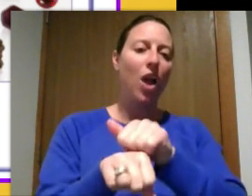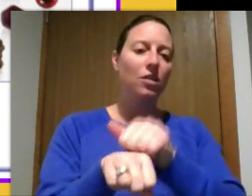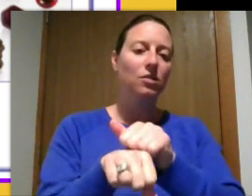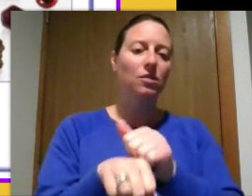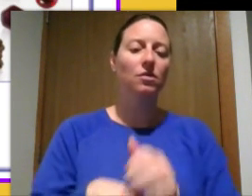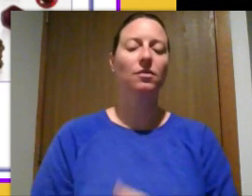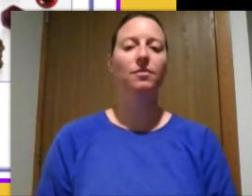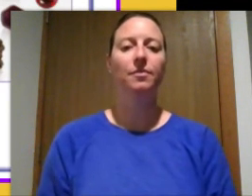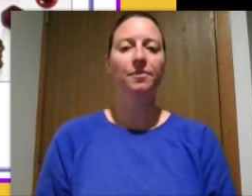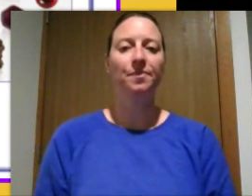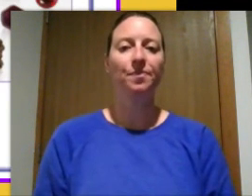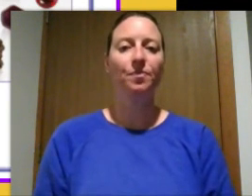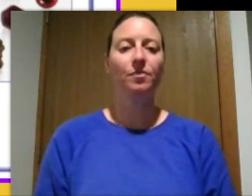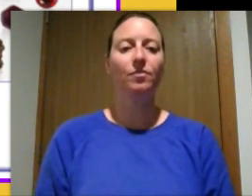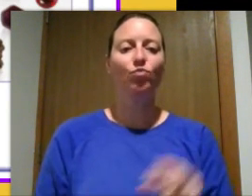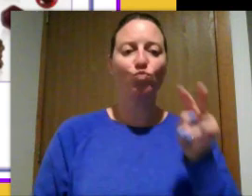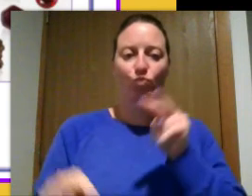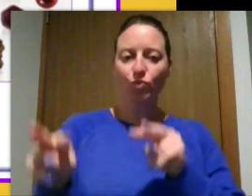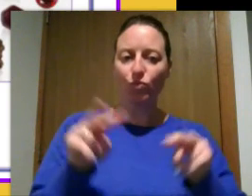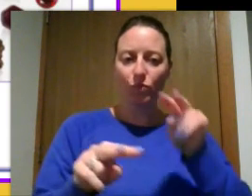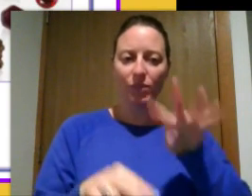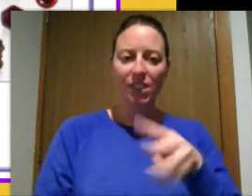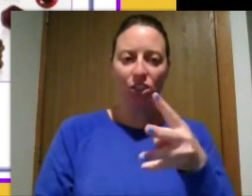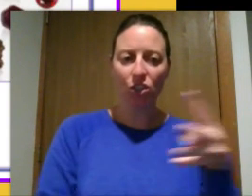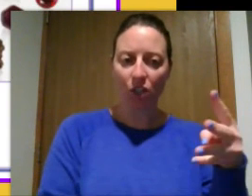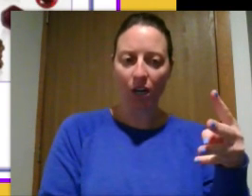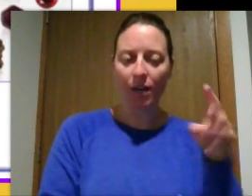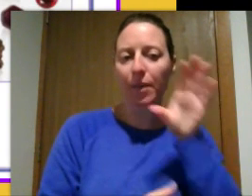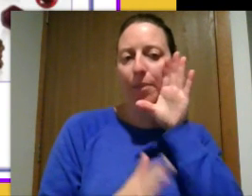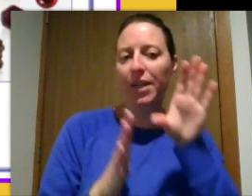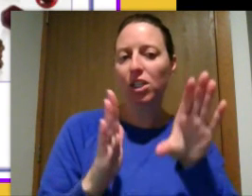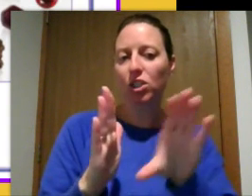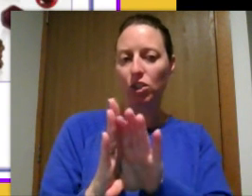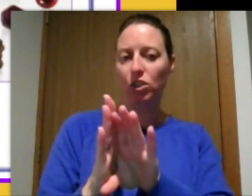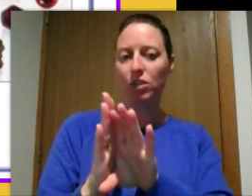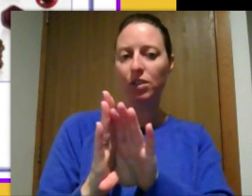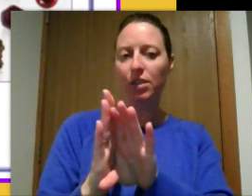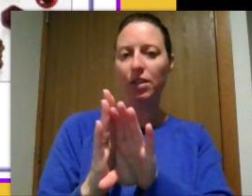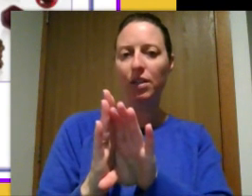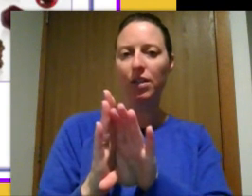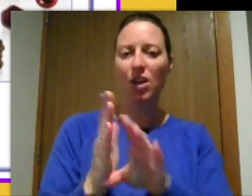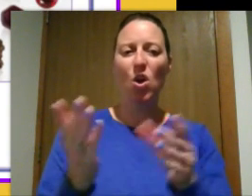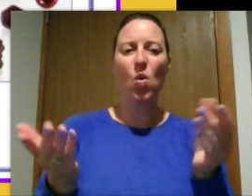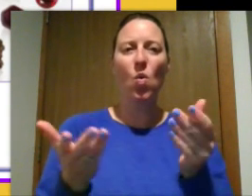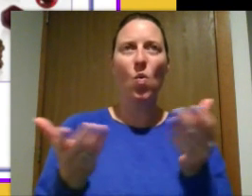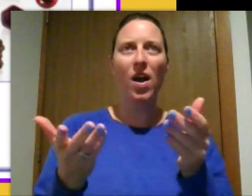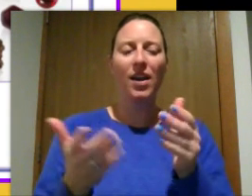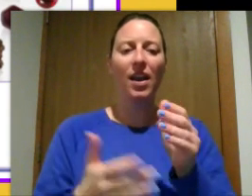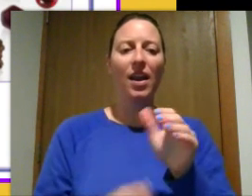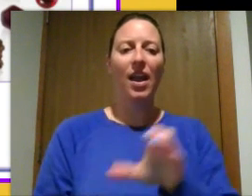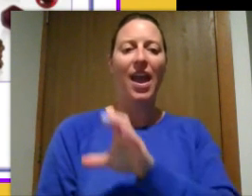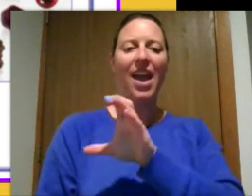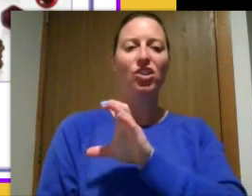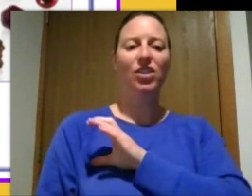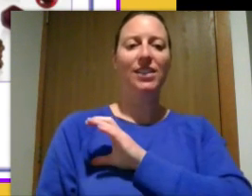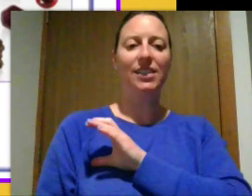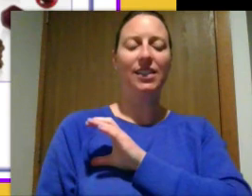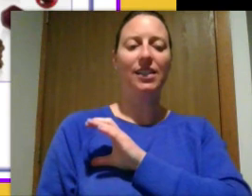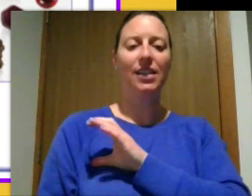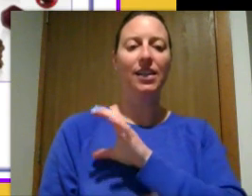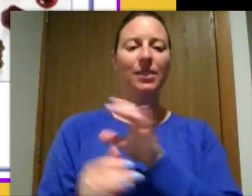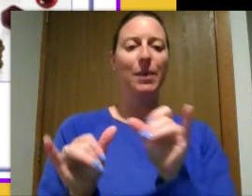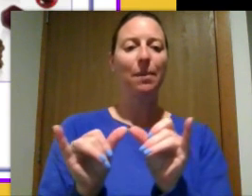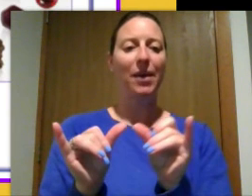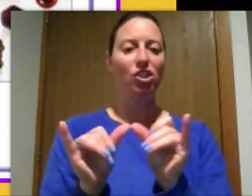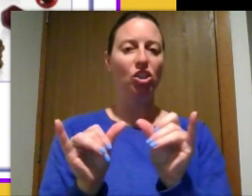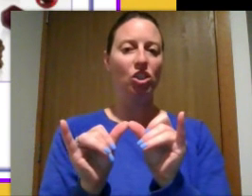So, when looking at the chart and the picture, what attribute, what characteristic is being